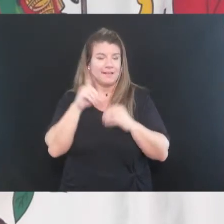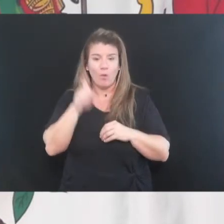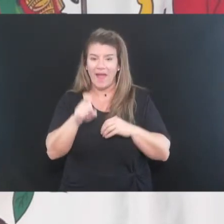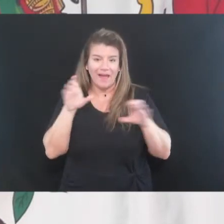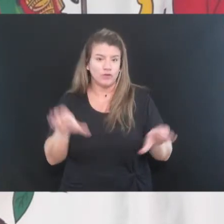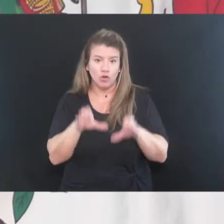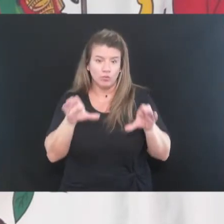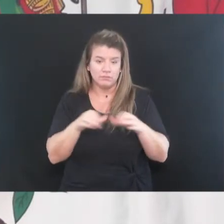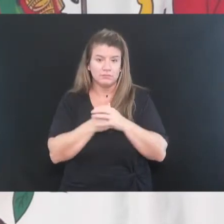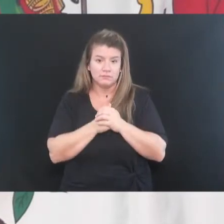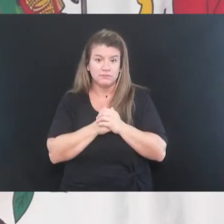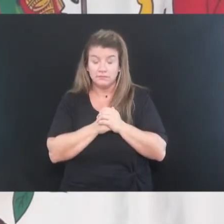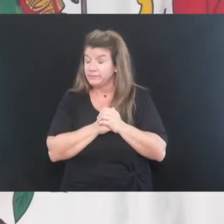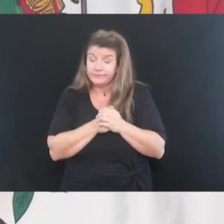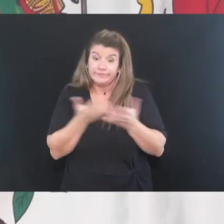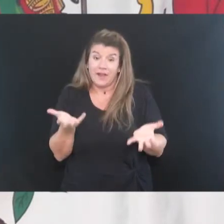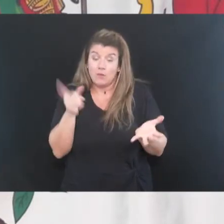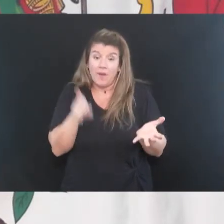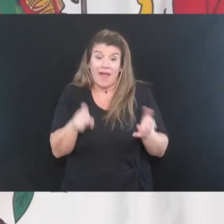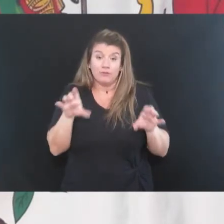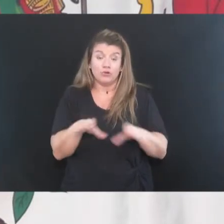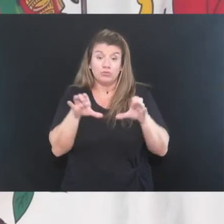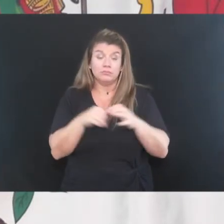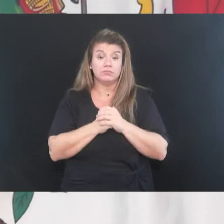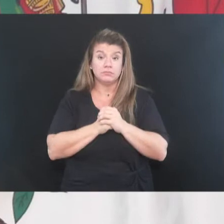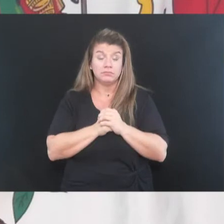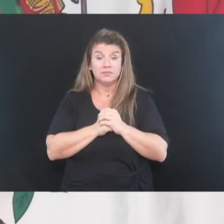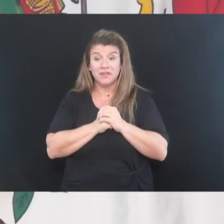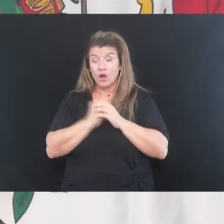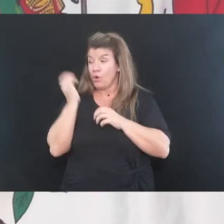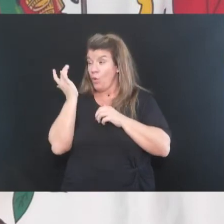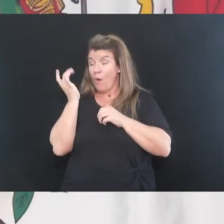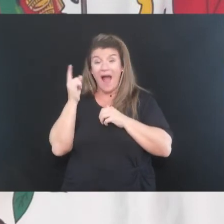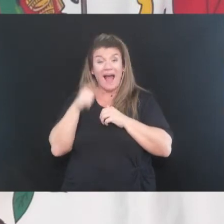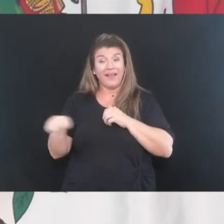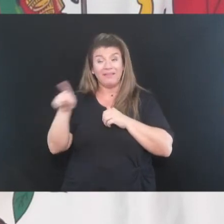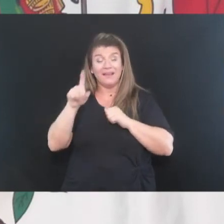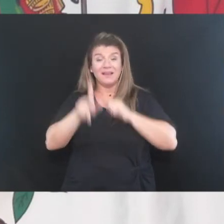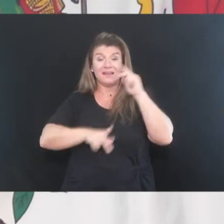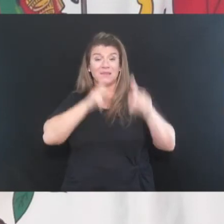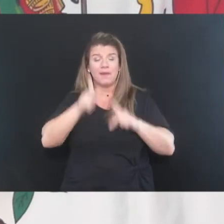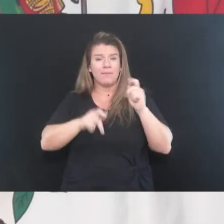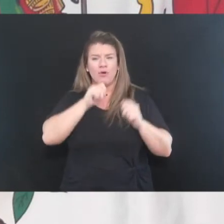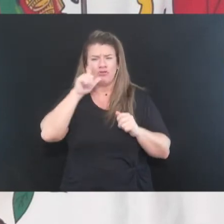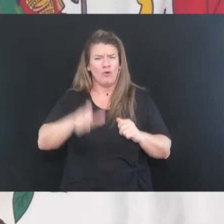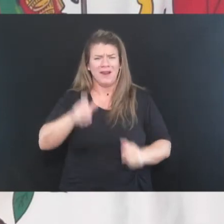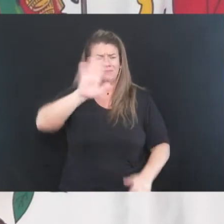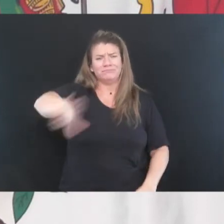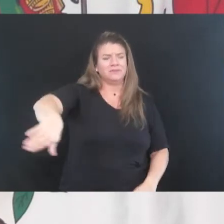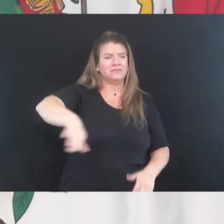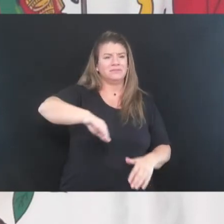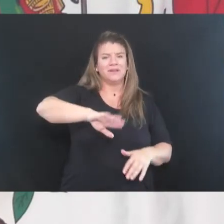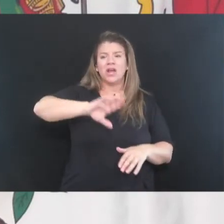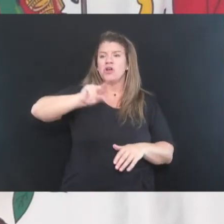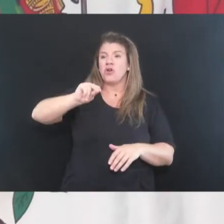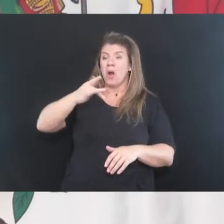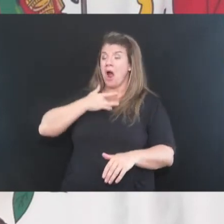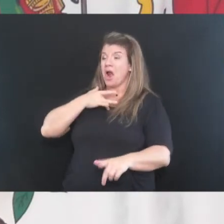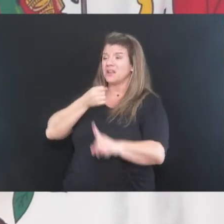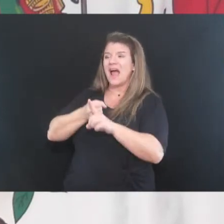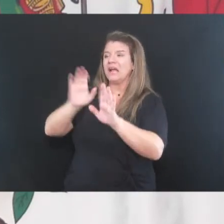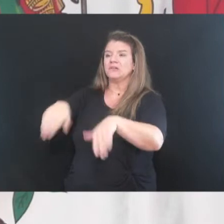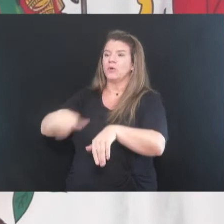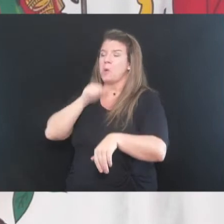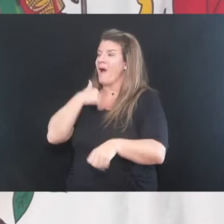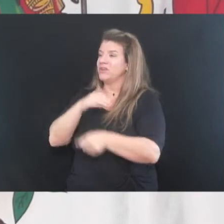do. That's what we got to do. Because these people absolutely don't need to be turning people away that are having heart attacks or whatever it may